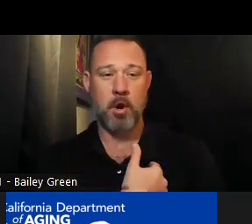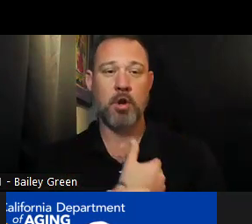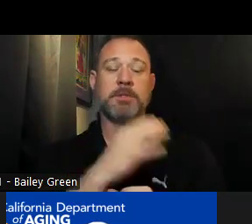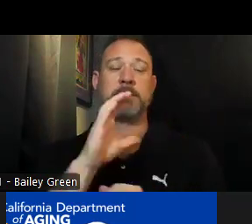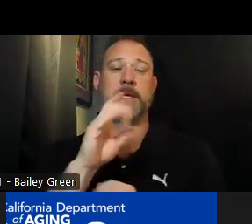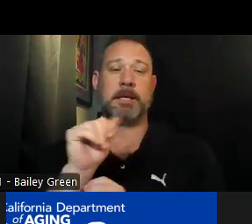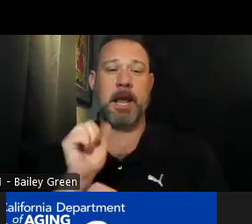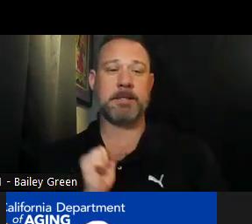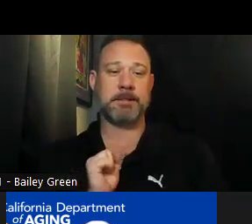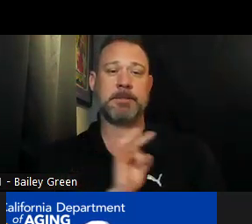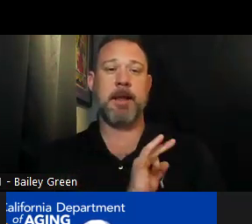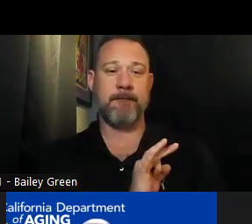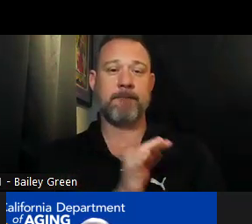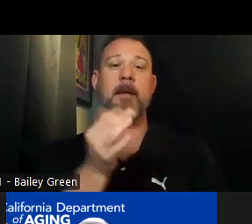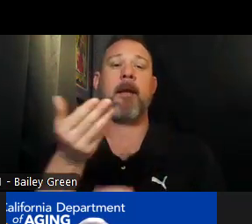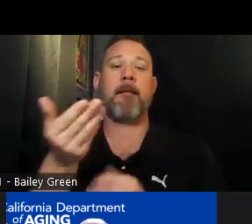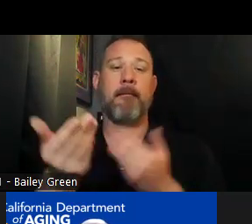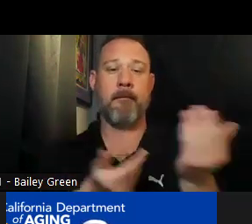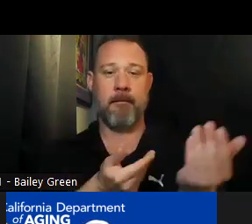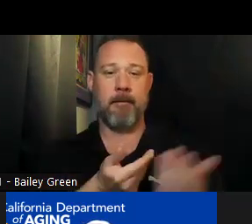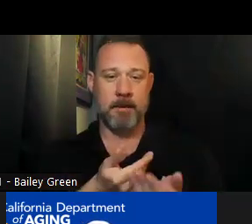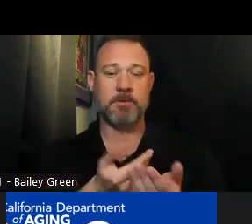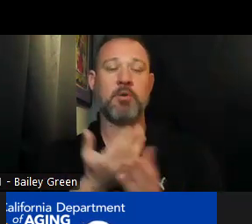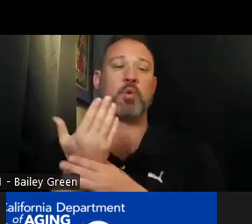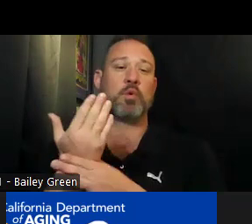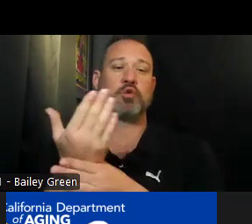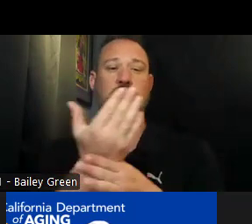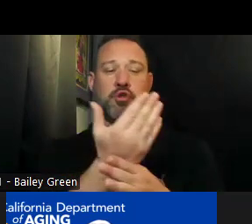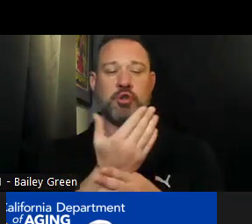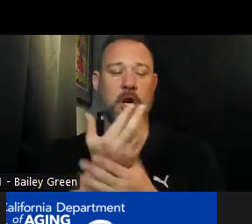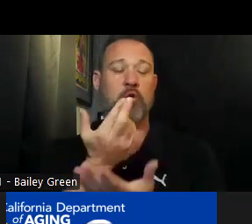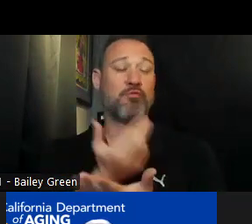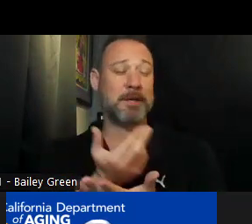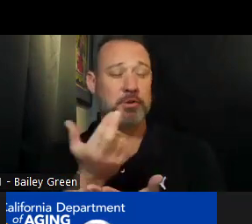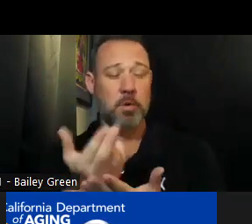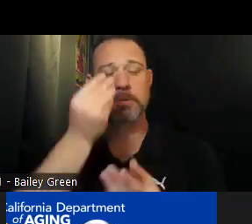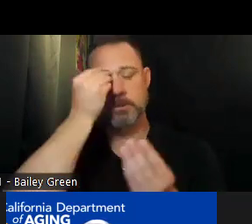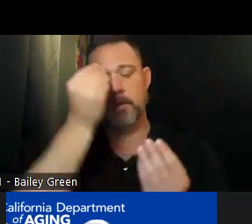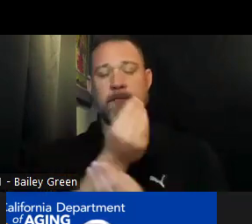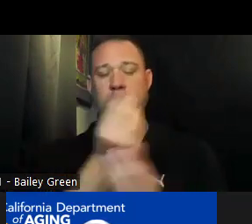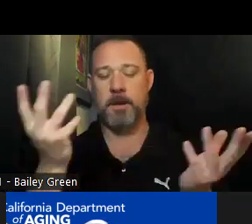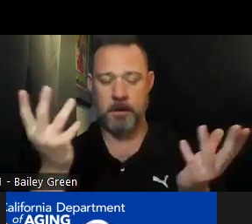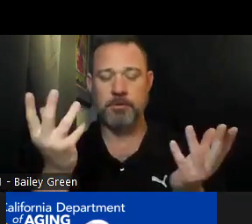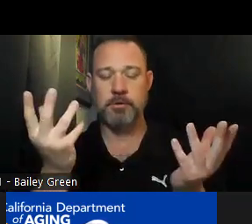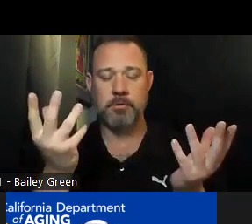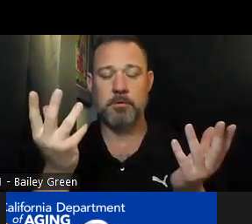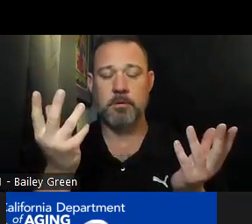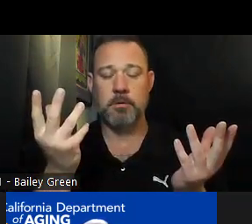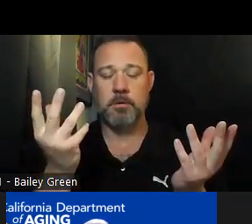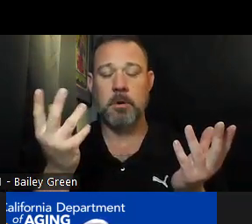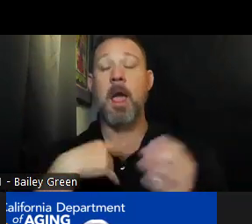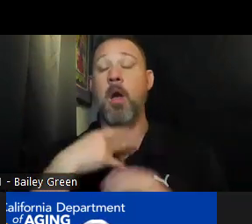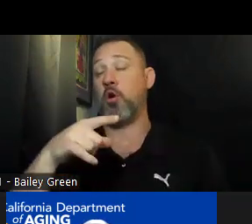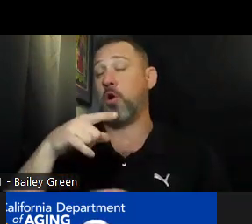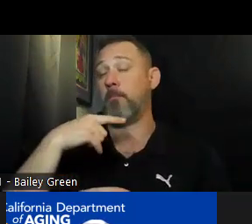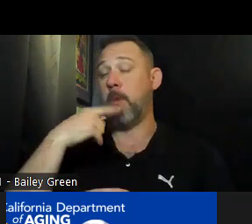CDA staff, and our invited guests to share out meeting-related resources and information. And the public, our public viewers,